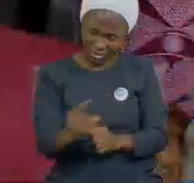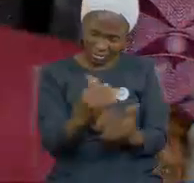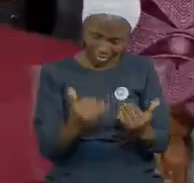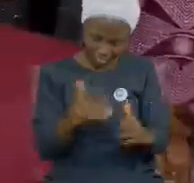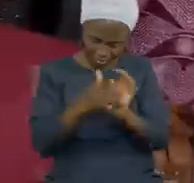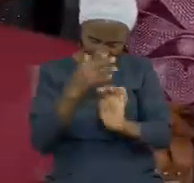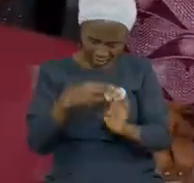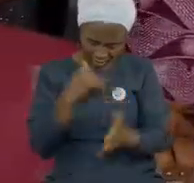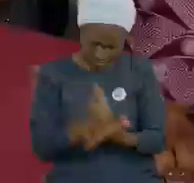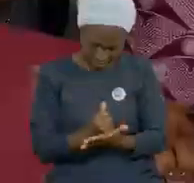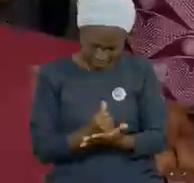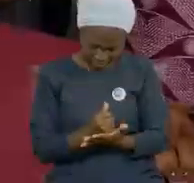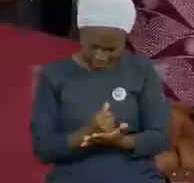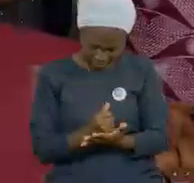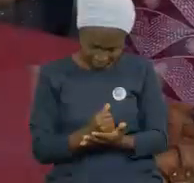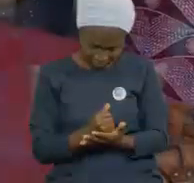name.